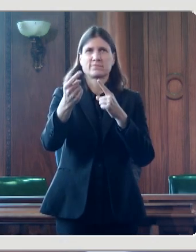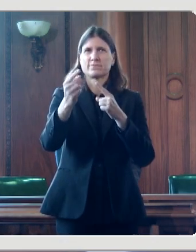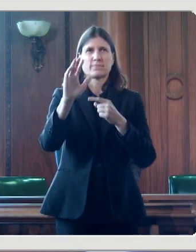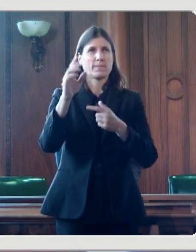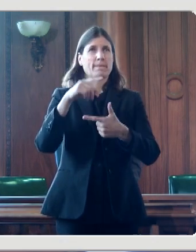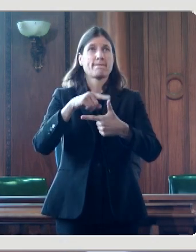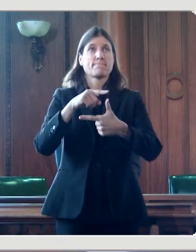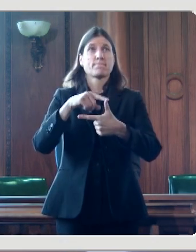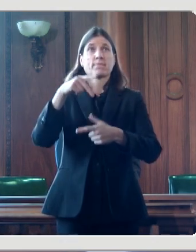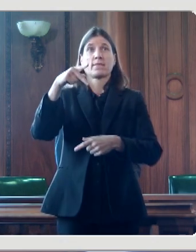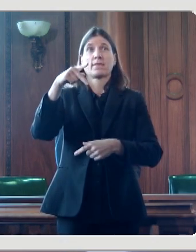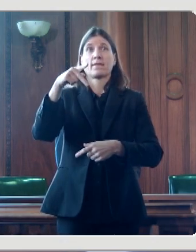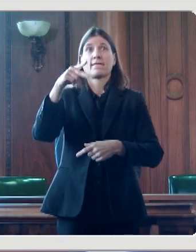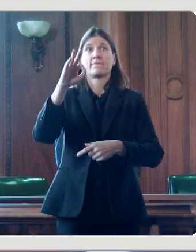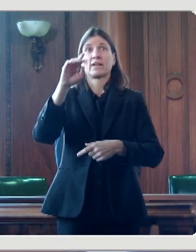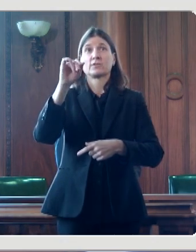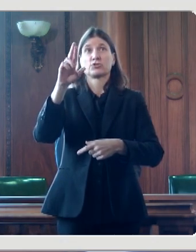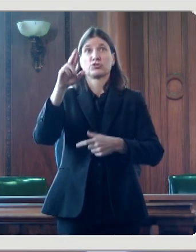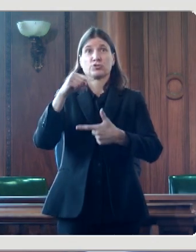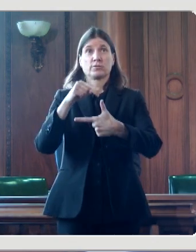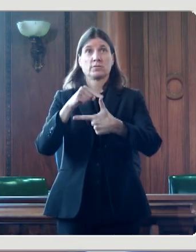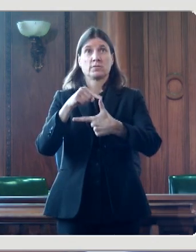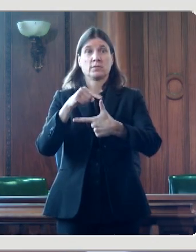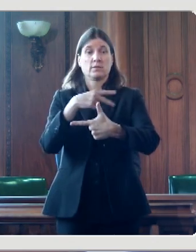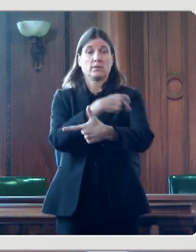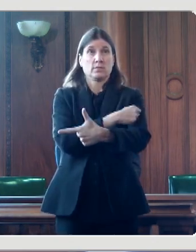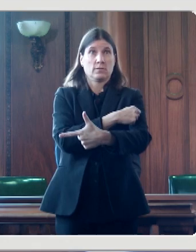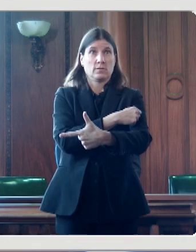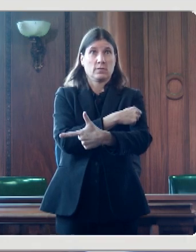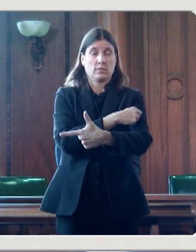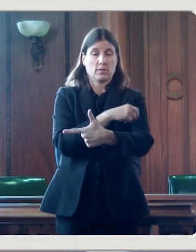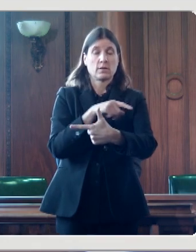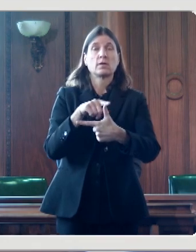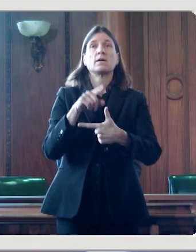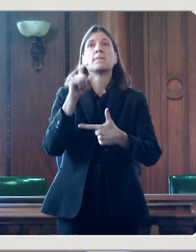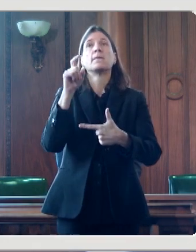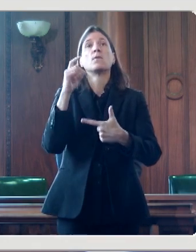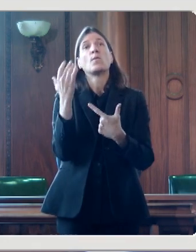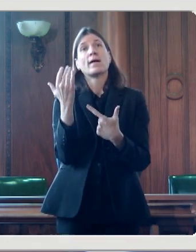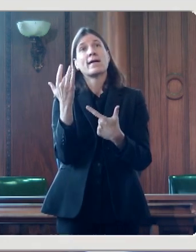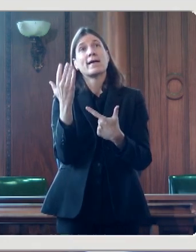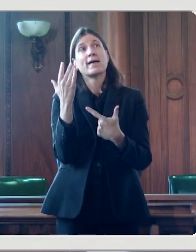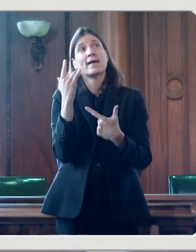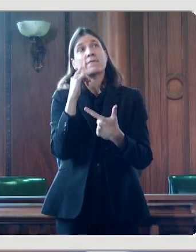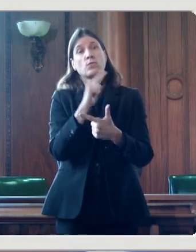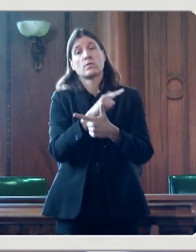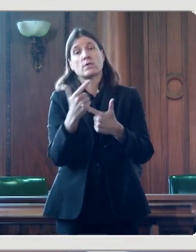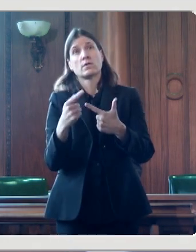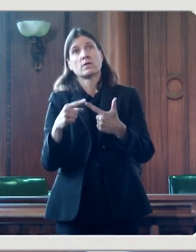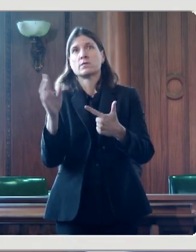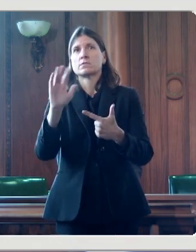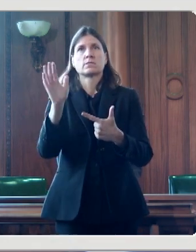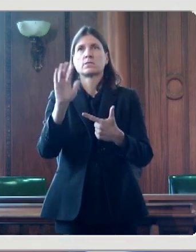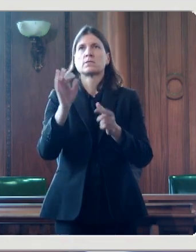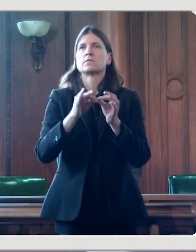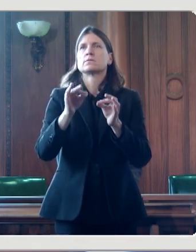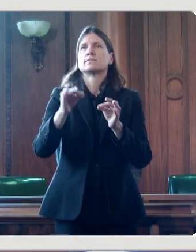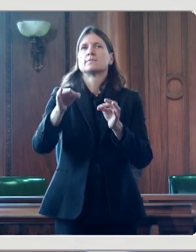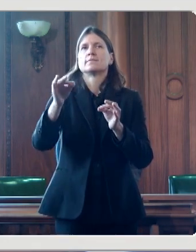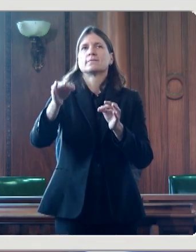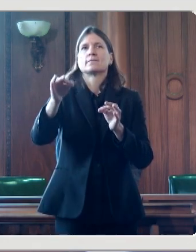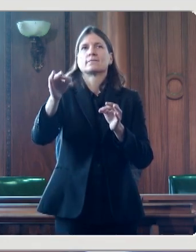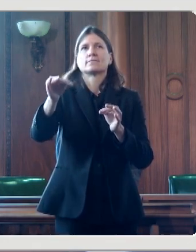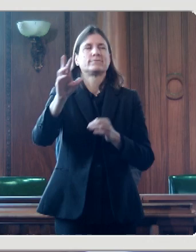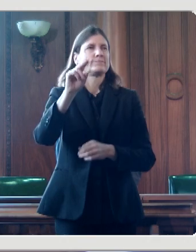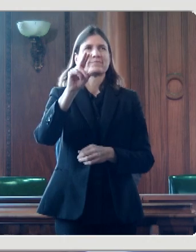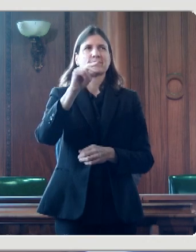FDA. The EUA has clear parameters for both the Pfizer and the Moderna vaccine, and the